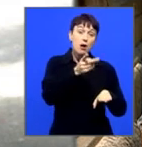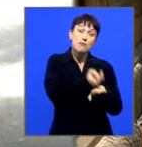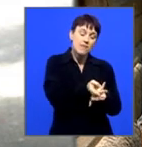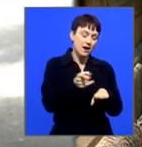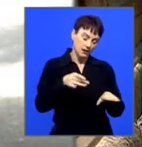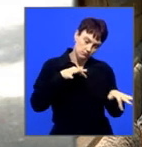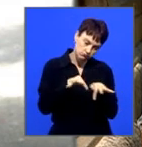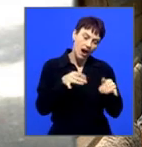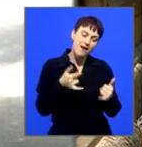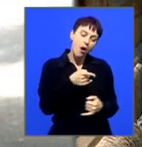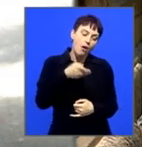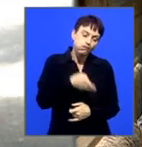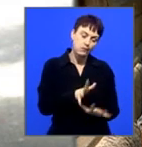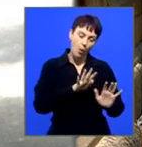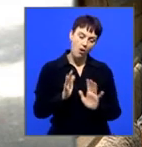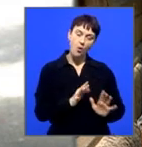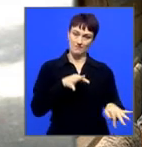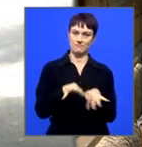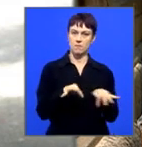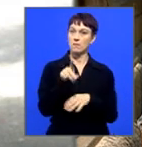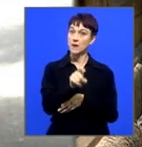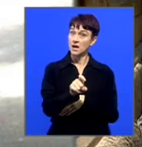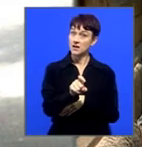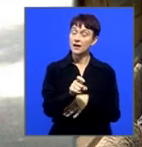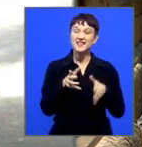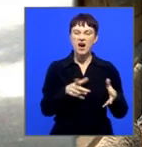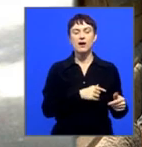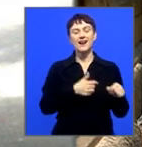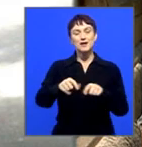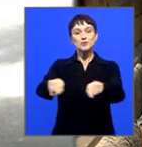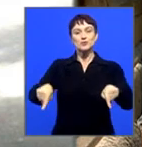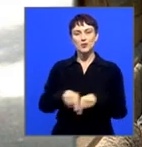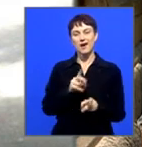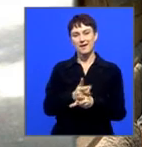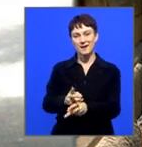done. Well, let's head back to Johannesburg, where Leanne Manus is standing by.